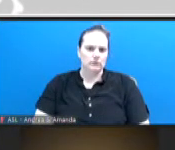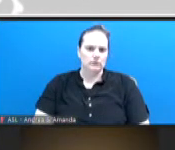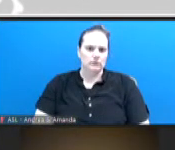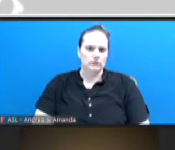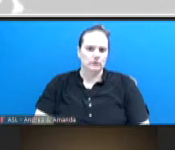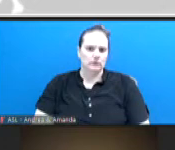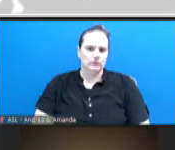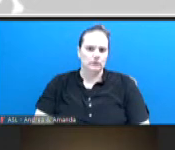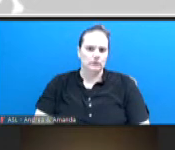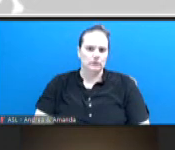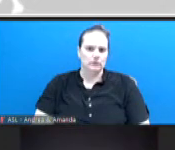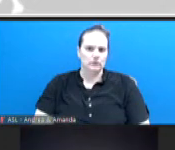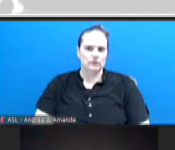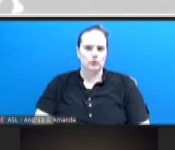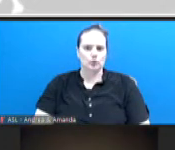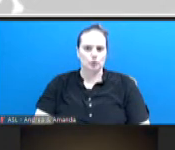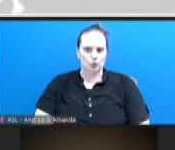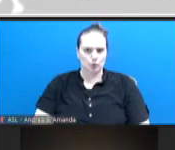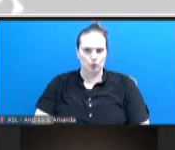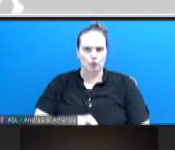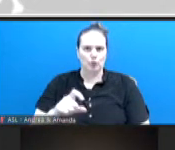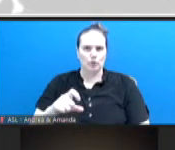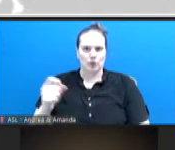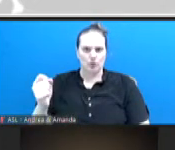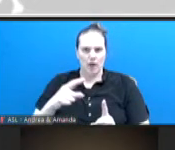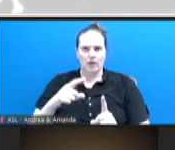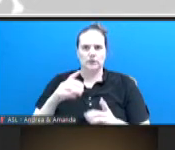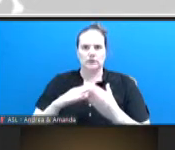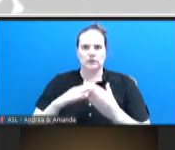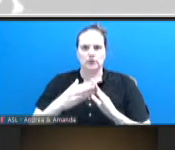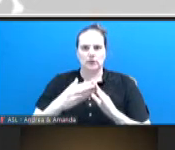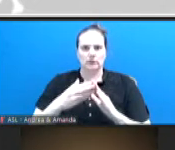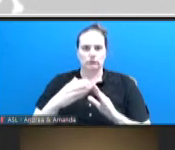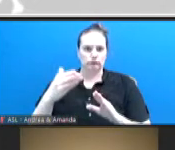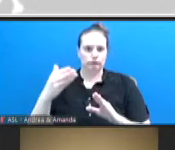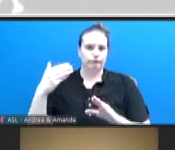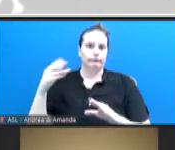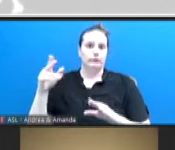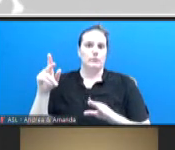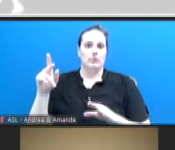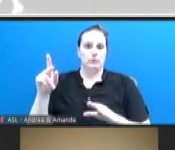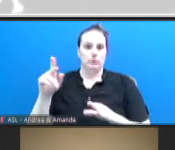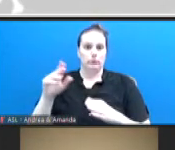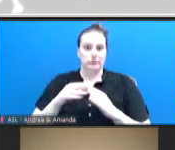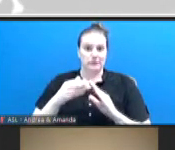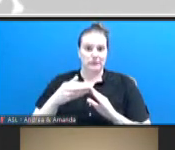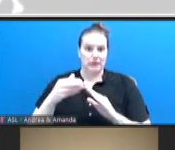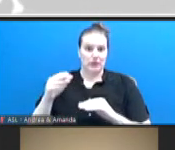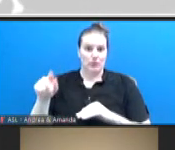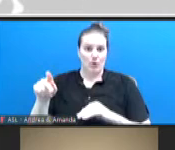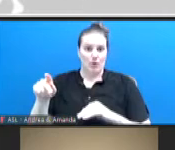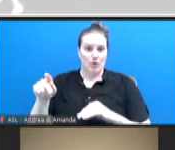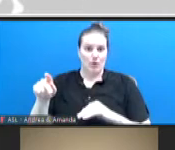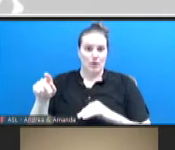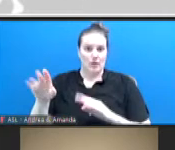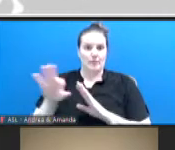You'd have to ask the city that. It was the city of Portland that selected that, I believe. Yes.